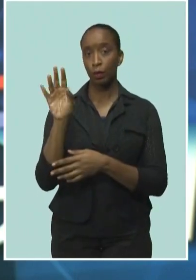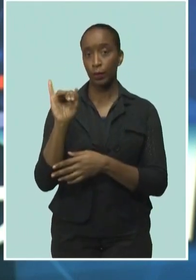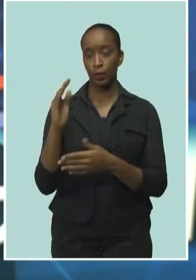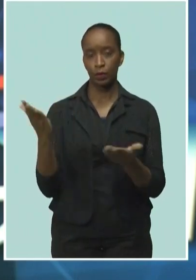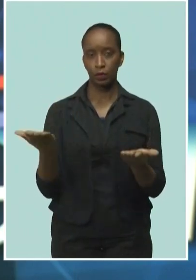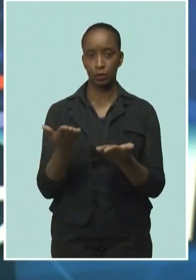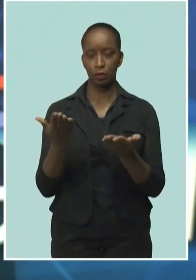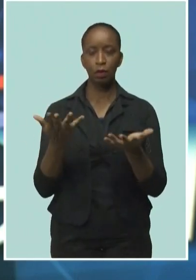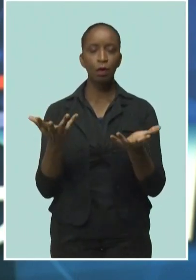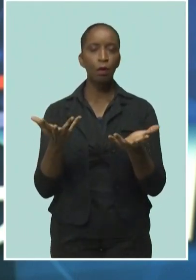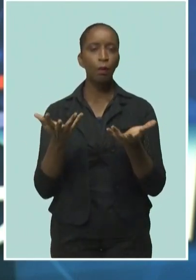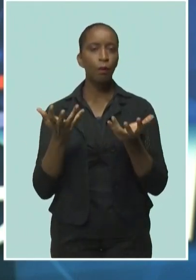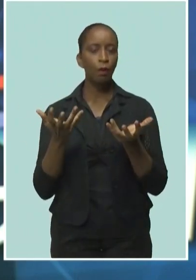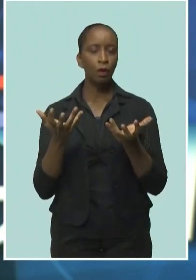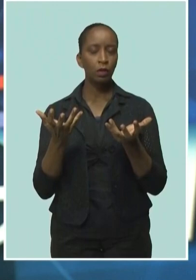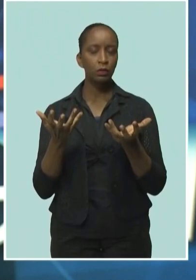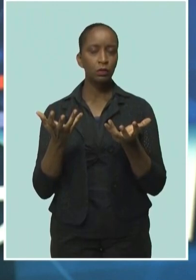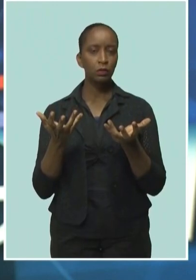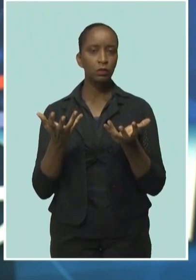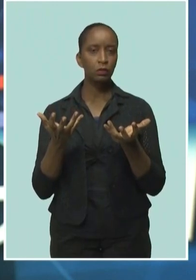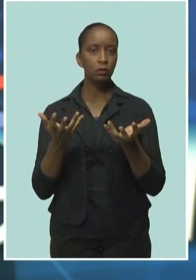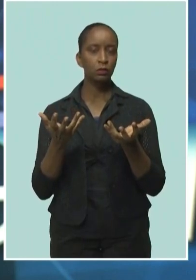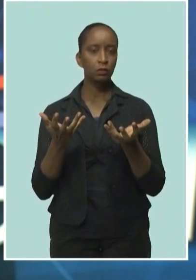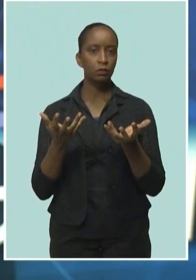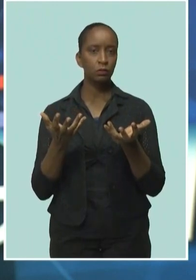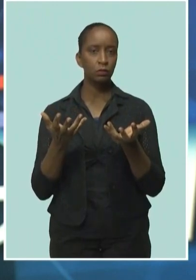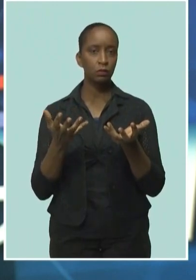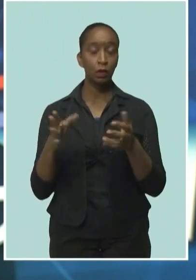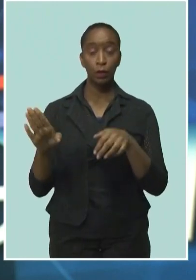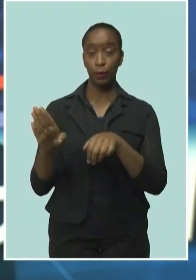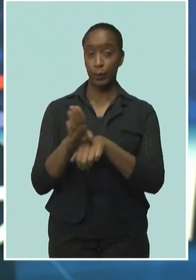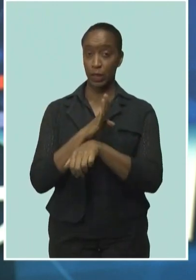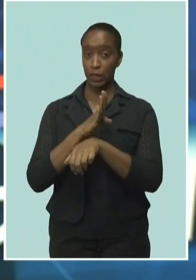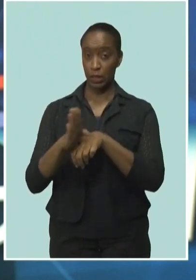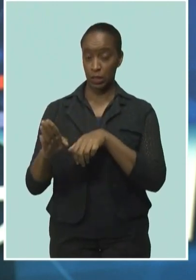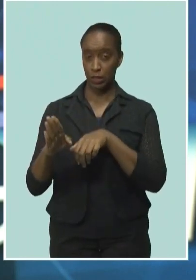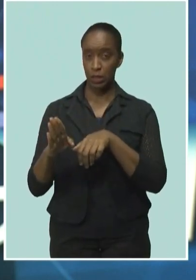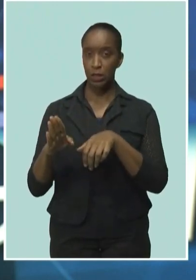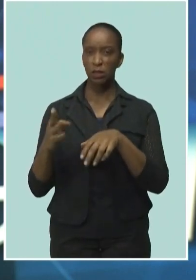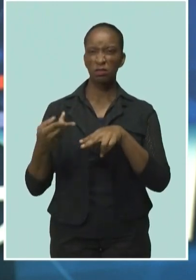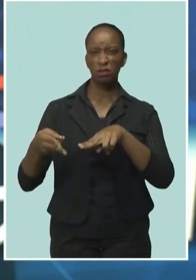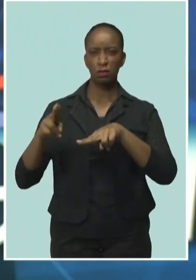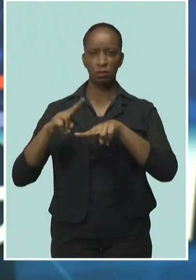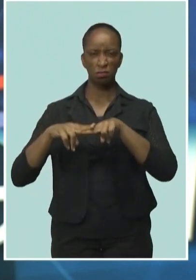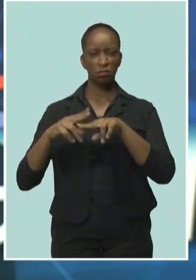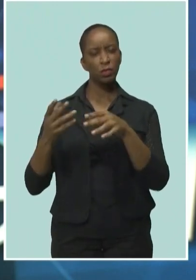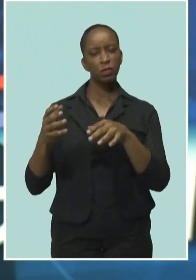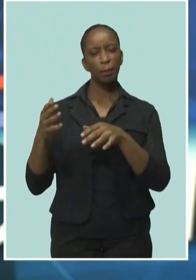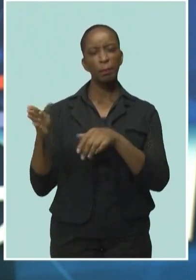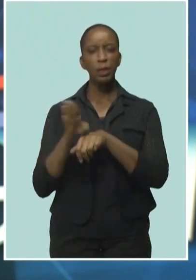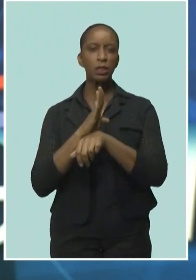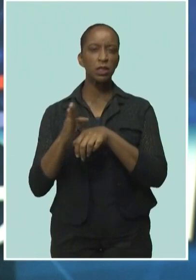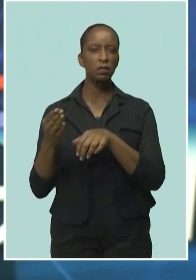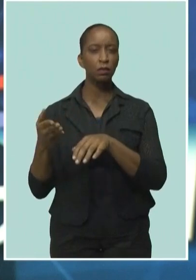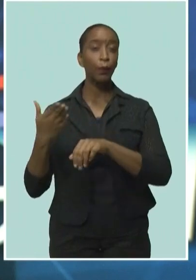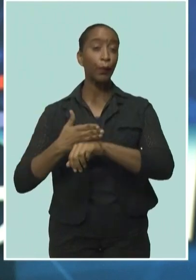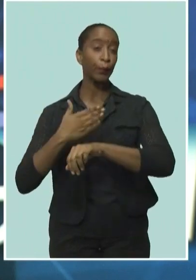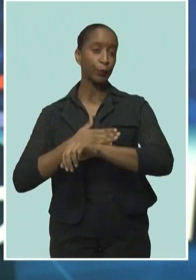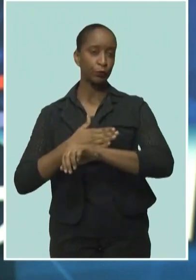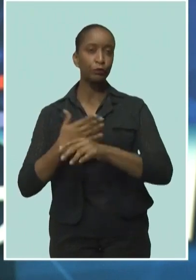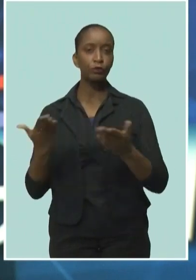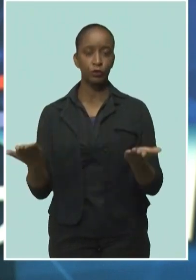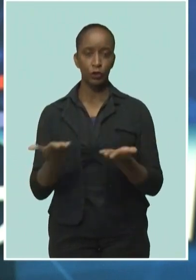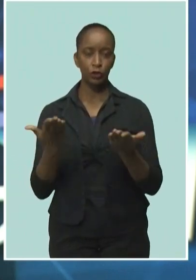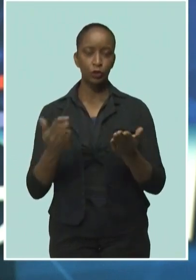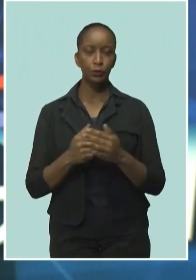its part in strengthening Barbados' international business sector. This was confirmed by Pro-Vice Chancellor and Principal Professor